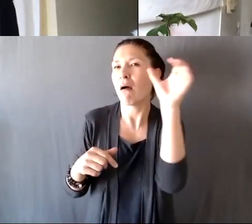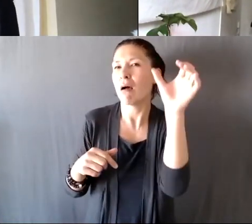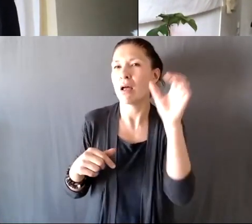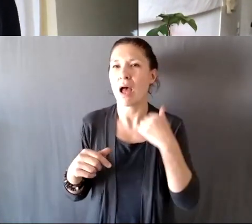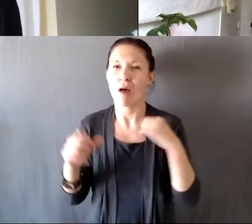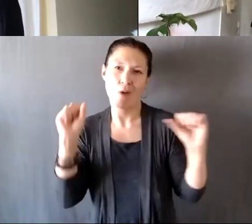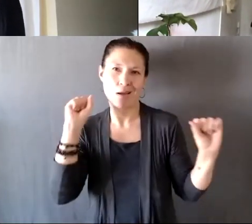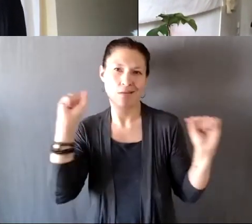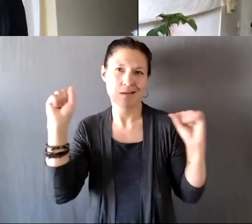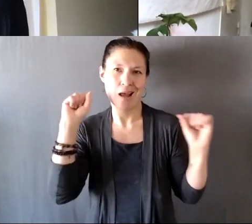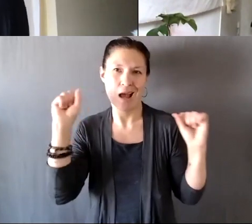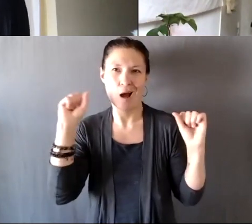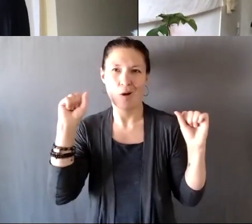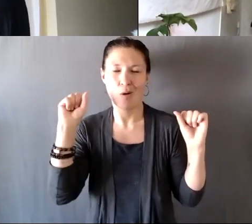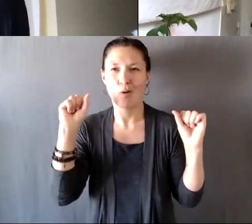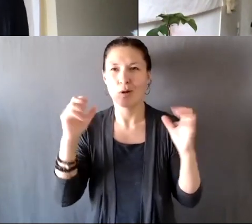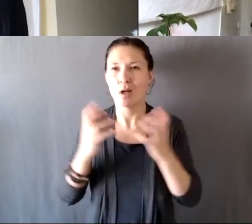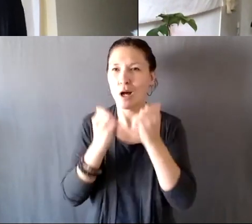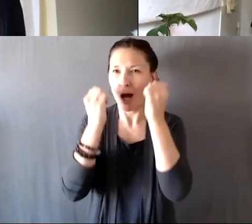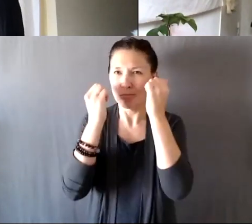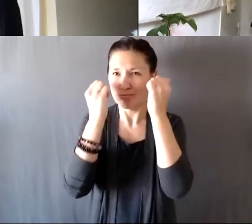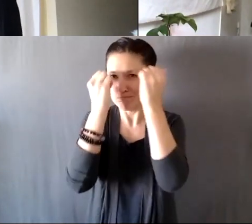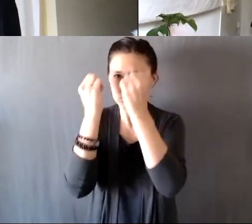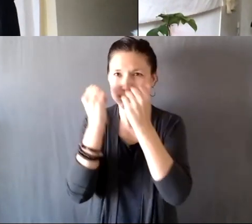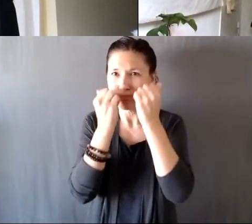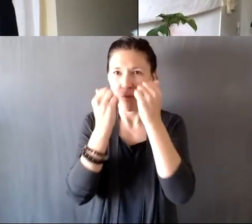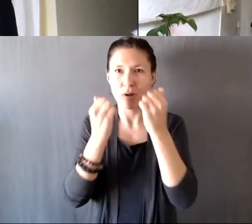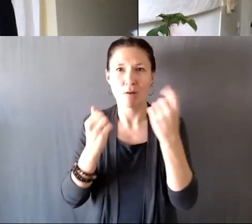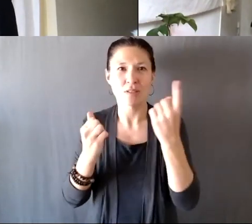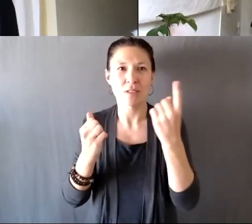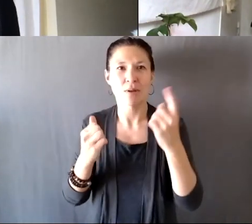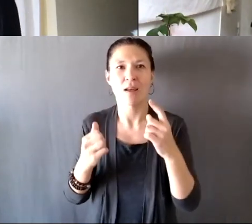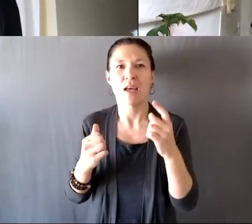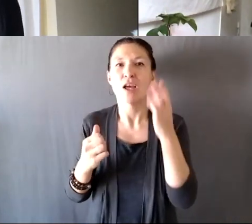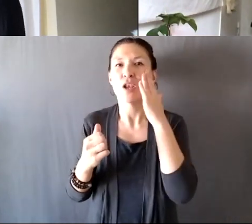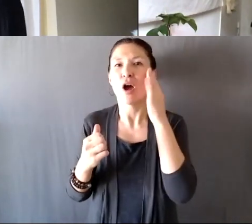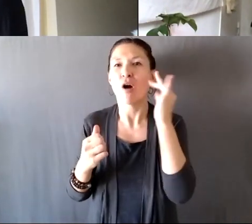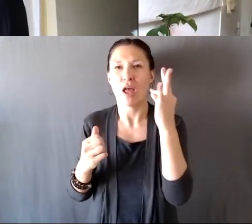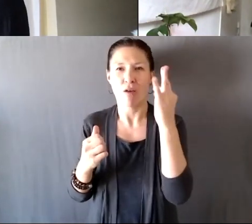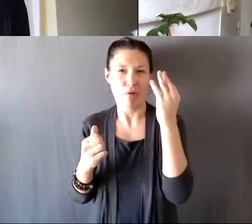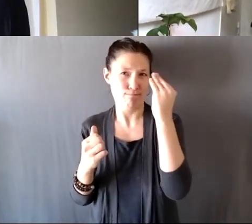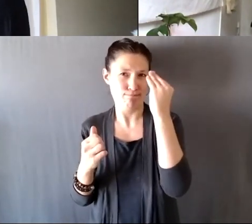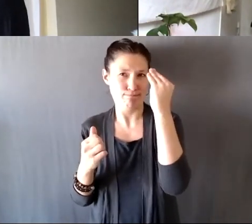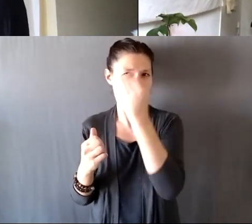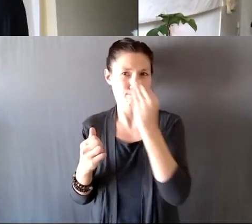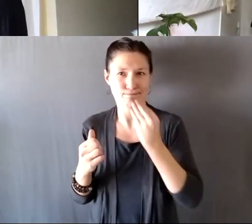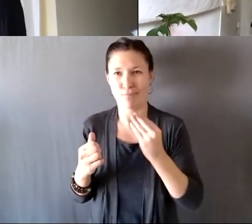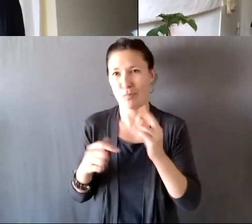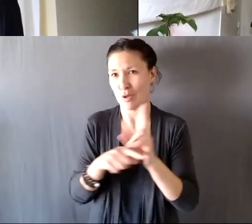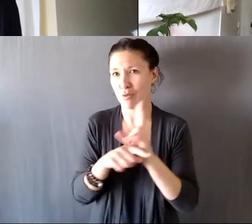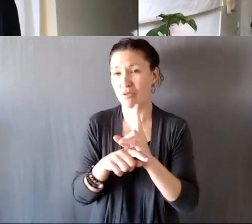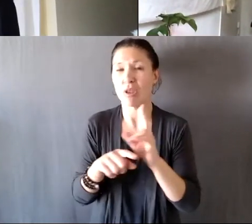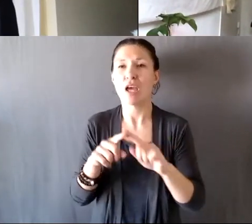really thick opera makeup like May from Thursday, and you're gently just wiping it